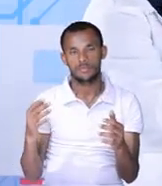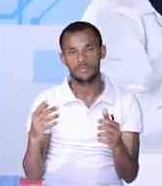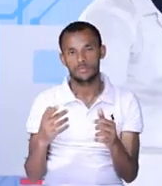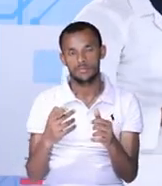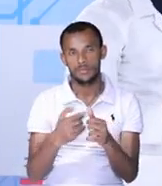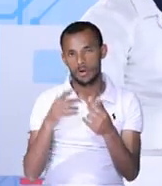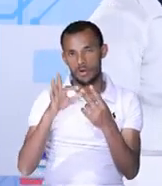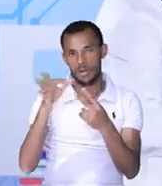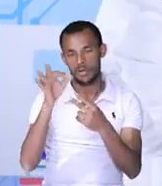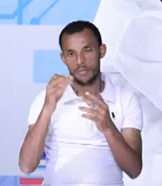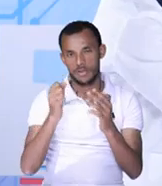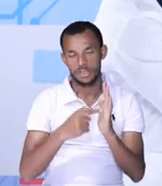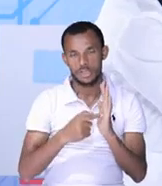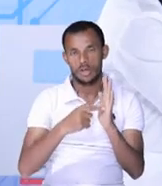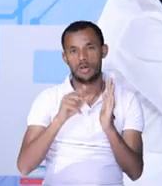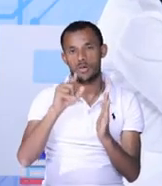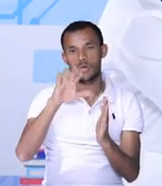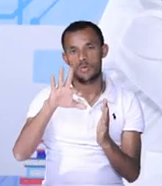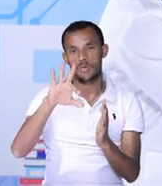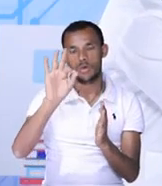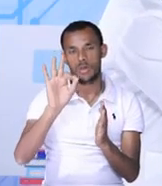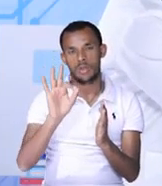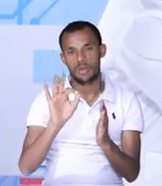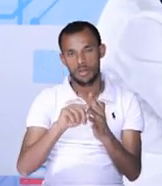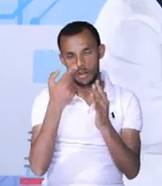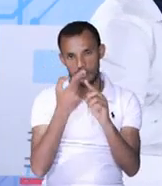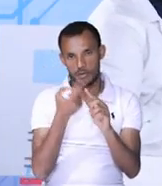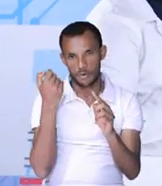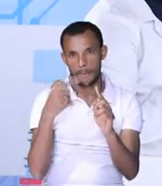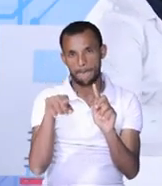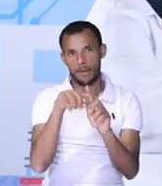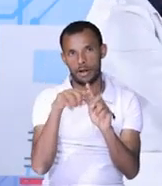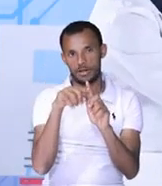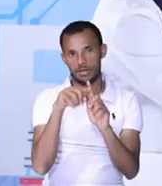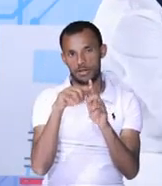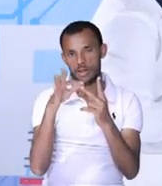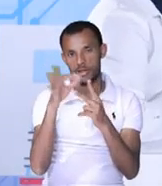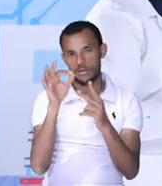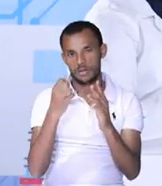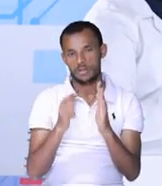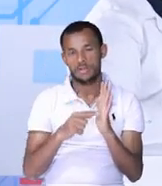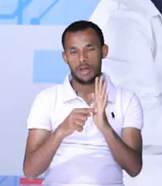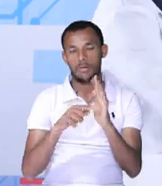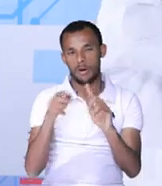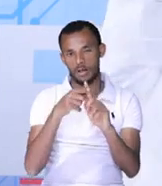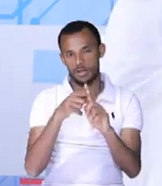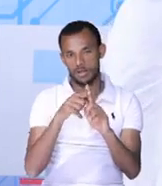the alternate sign, you have to start from plus. So we have plus